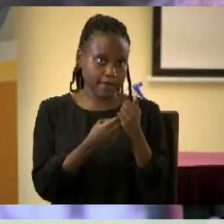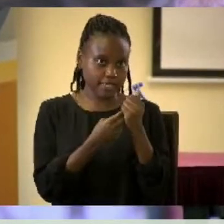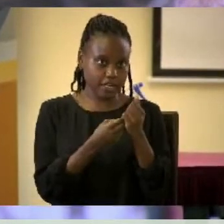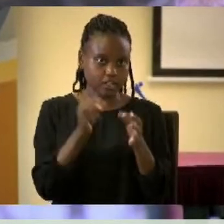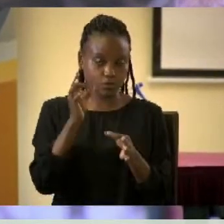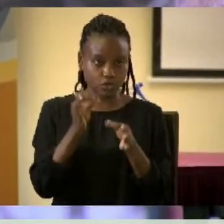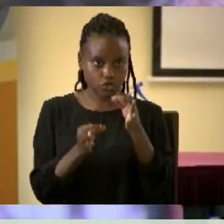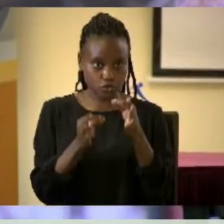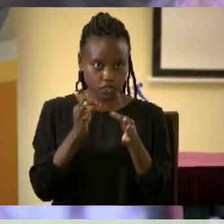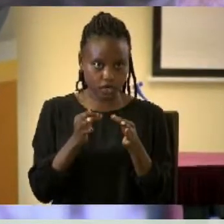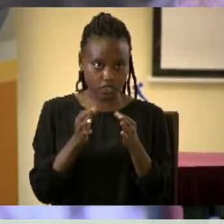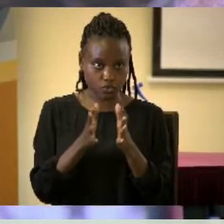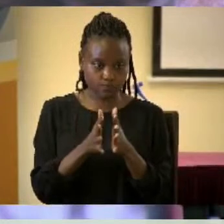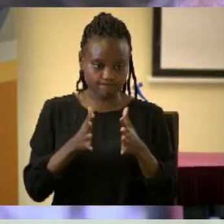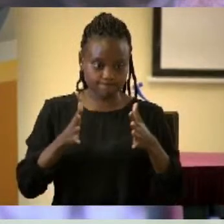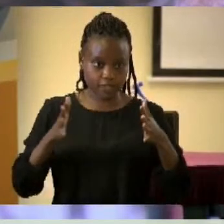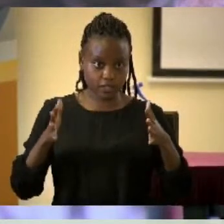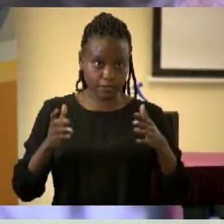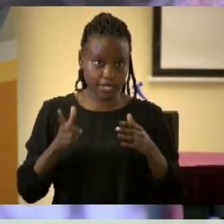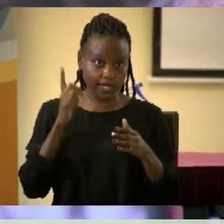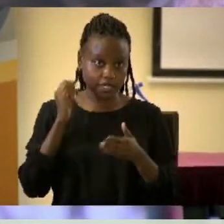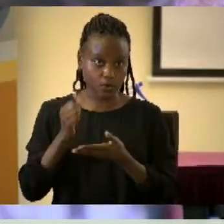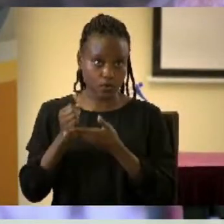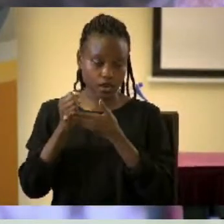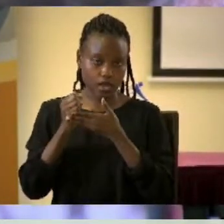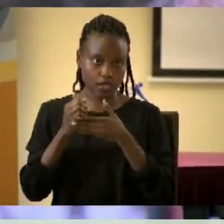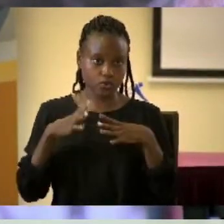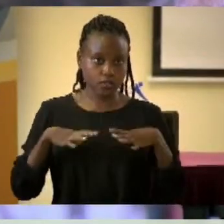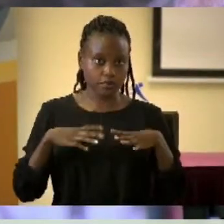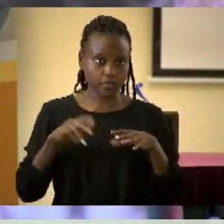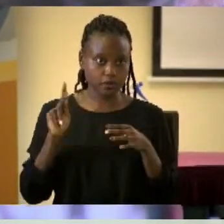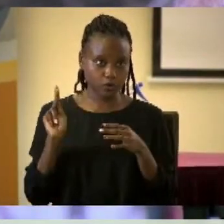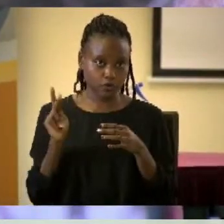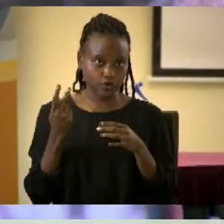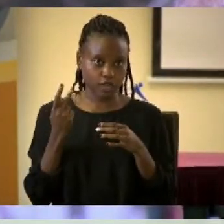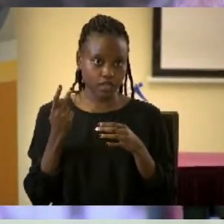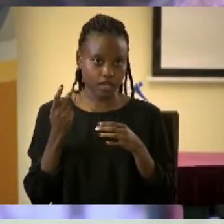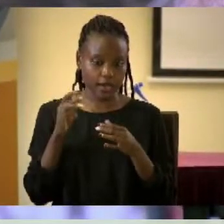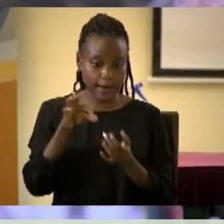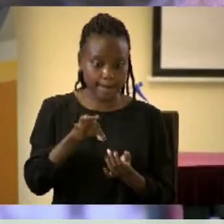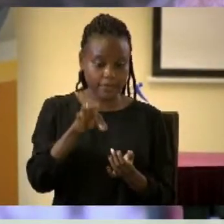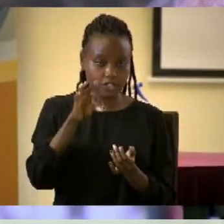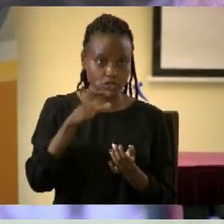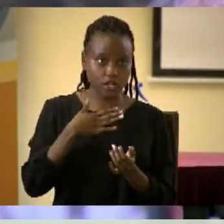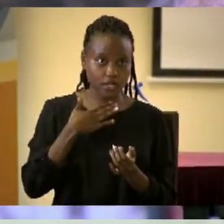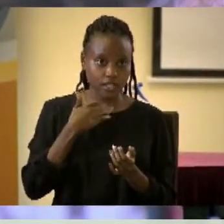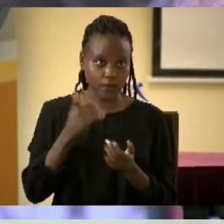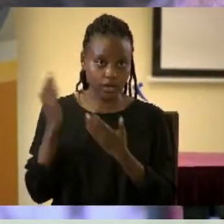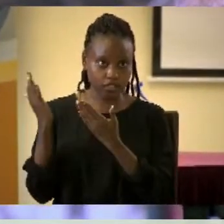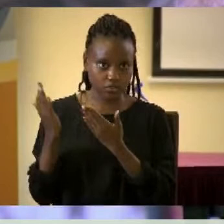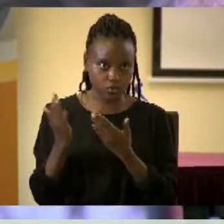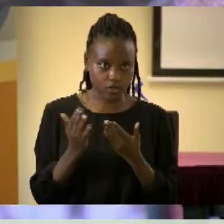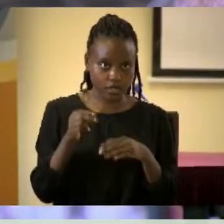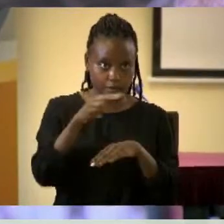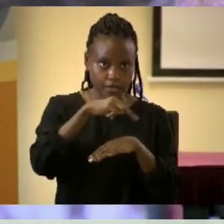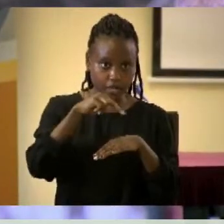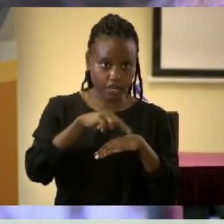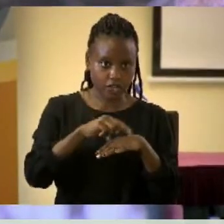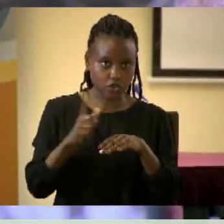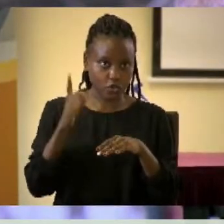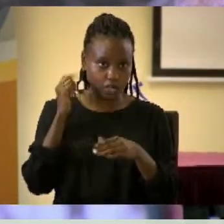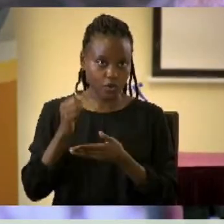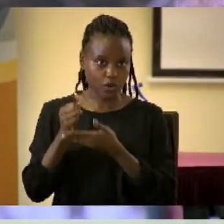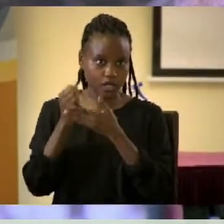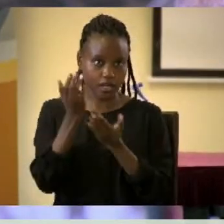judiciary to expand legal aid to the people of Kenya. I would particularly like to welcome the National Legal Aid